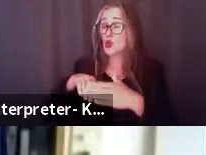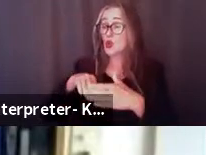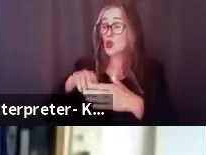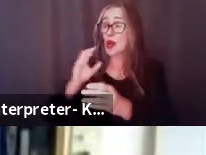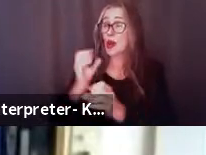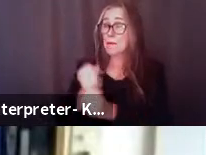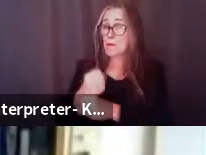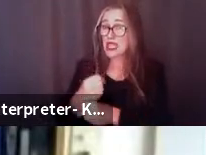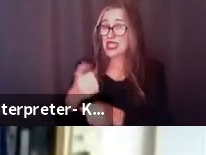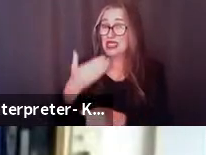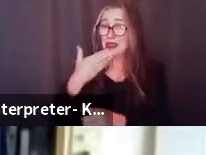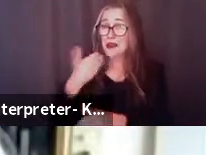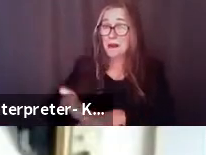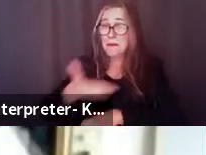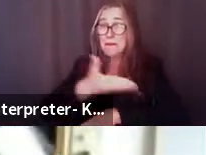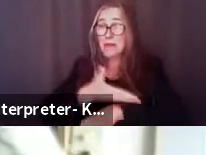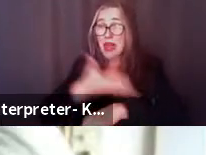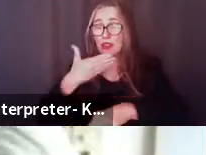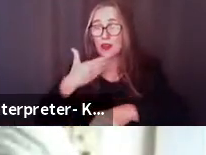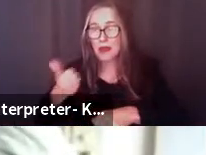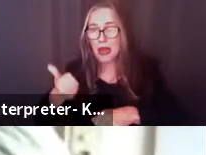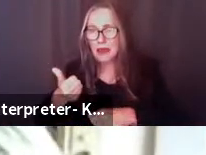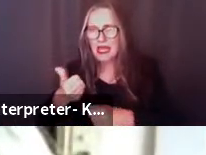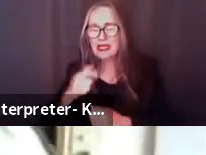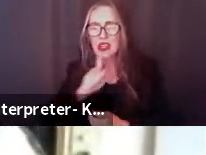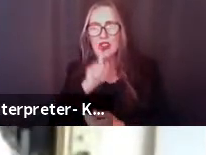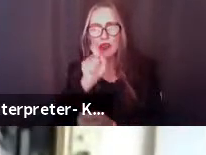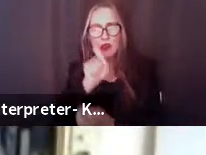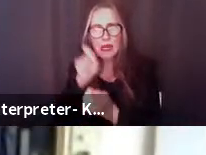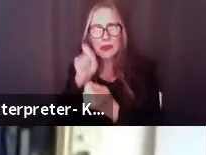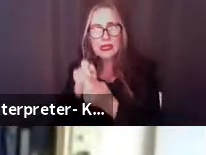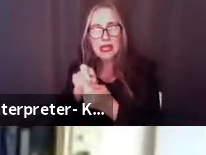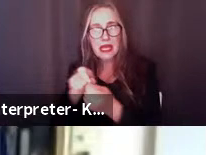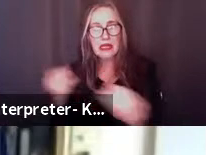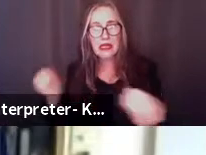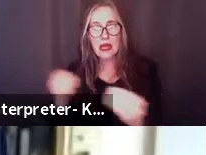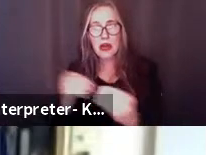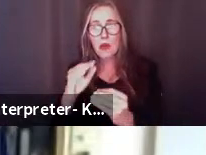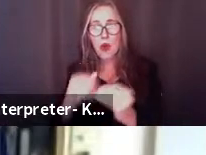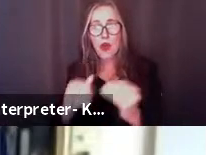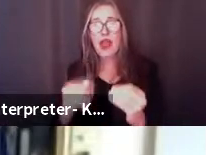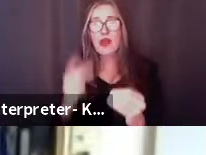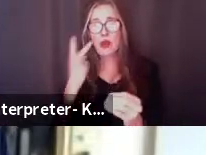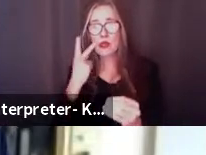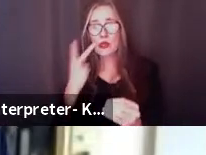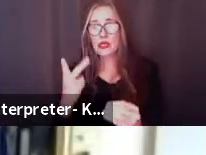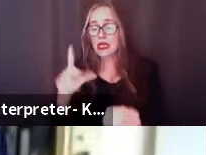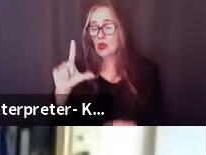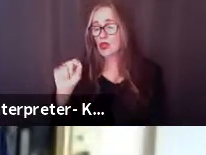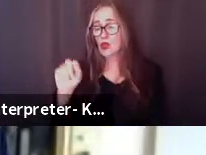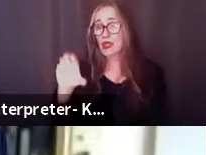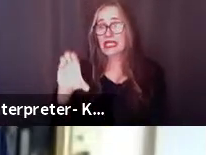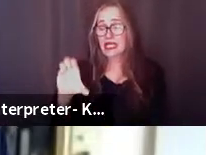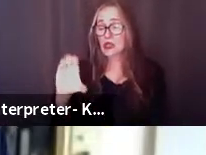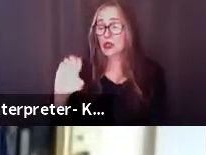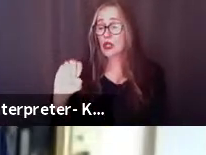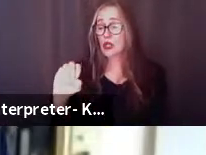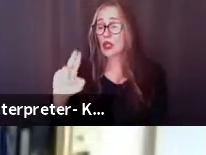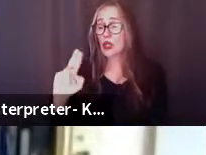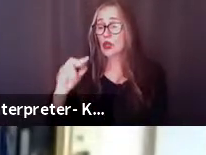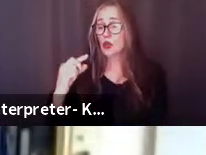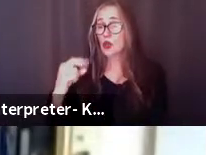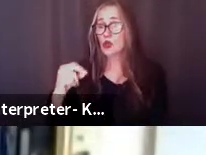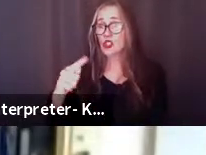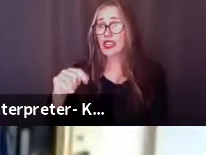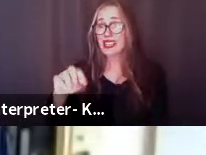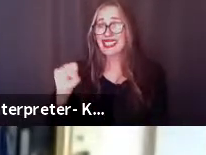was one that was so much more precise than what 20th century genesis could have dreamed about some of